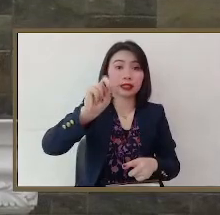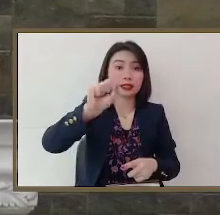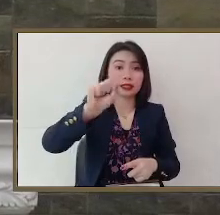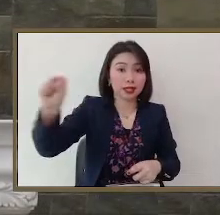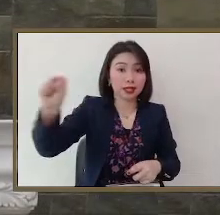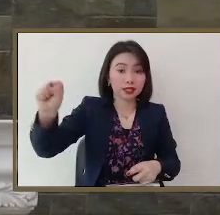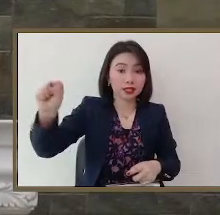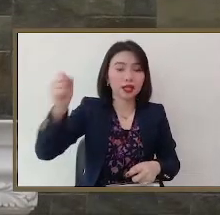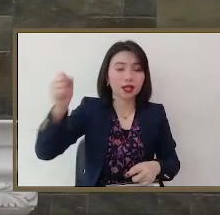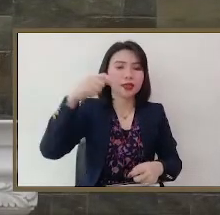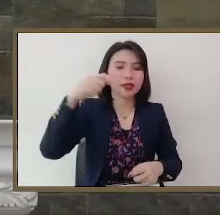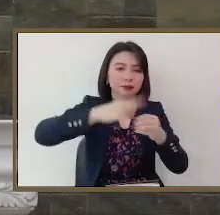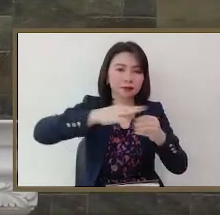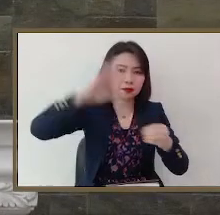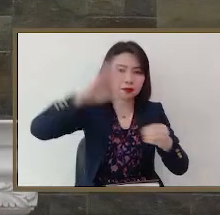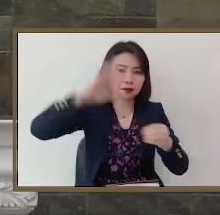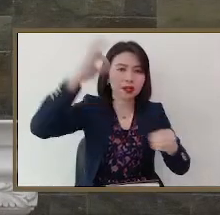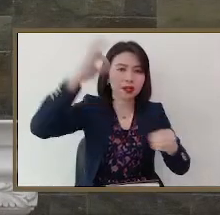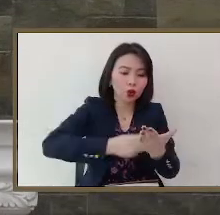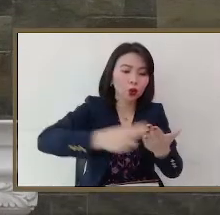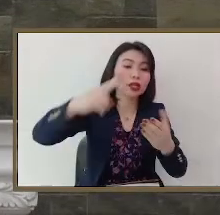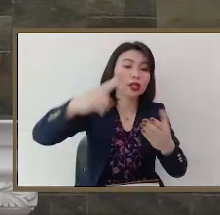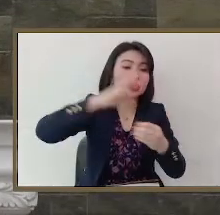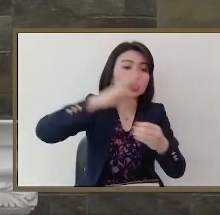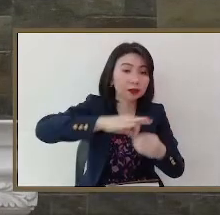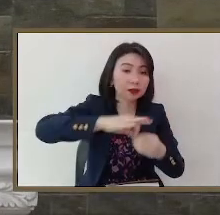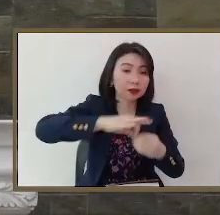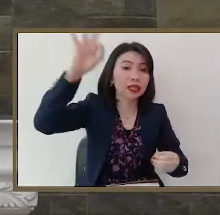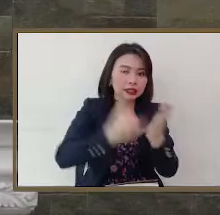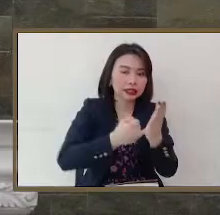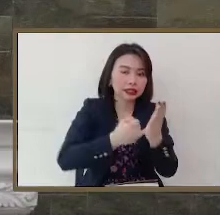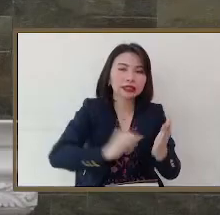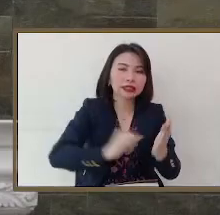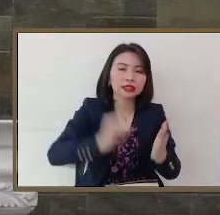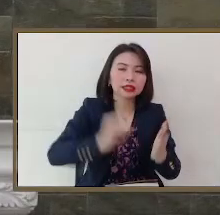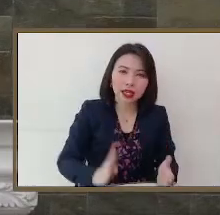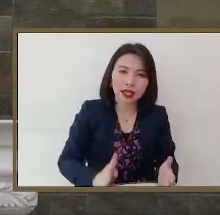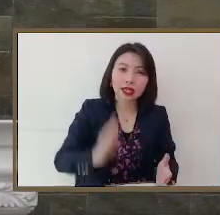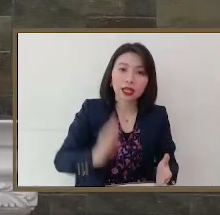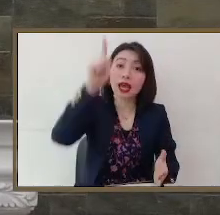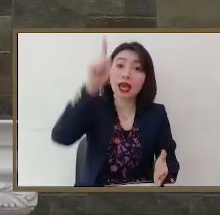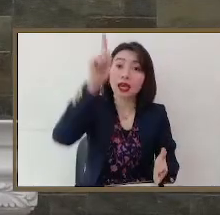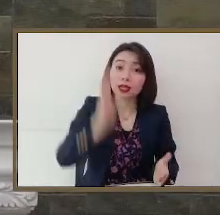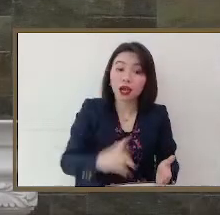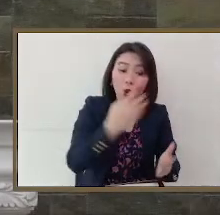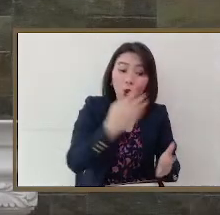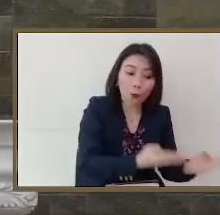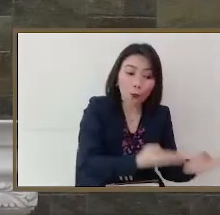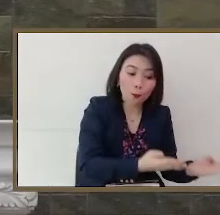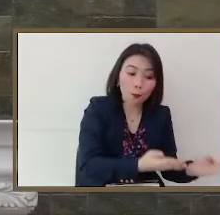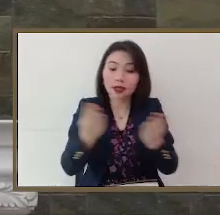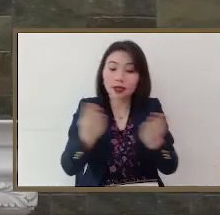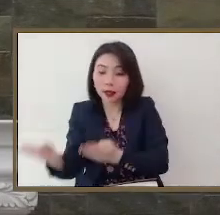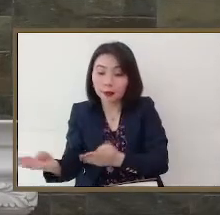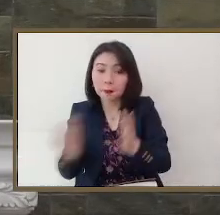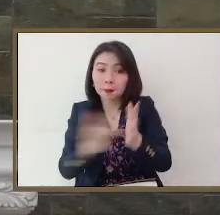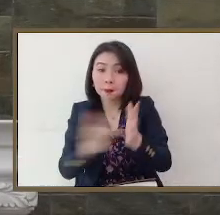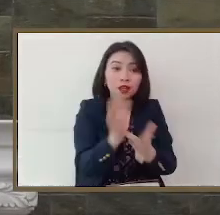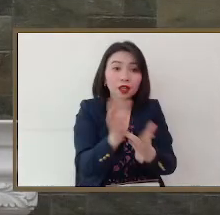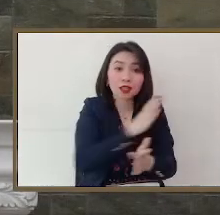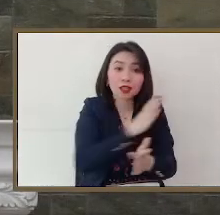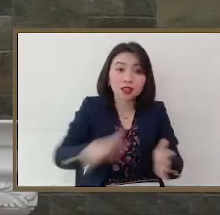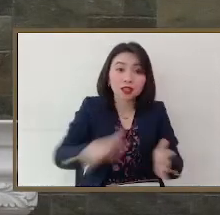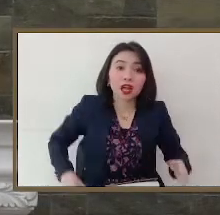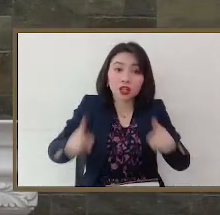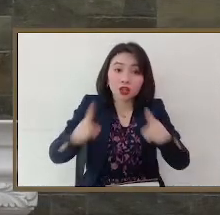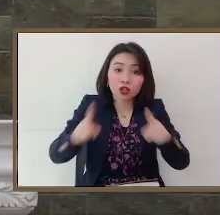the Holy Spirit. It is God. Okay. It is God who brought him in the wilderness to be